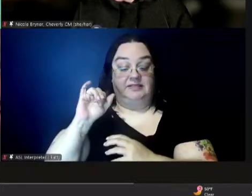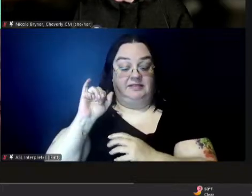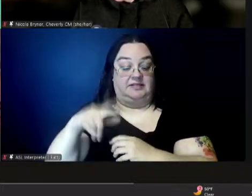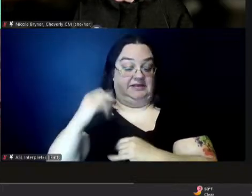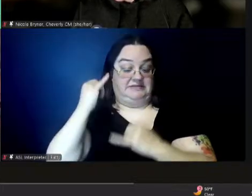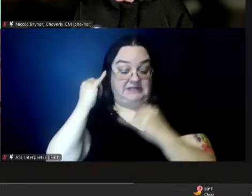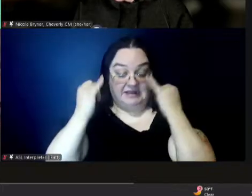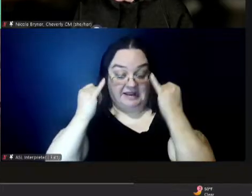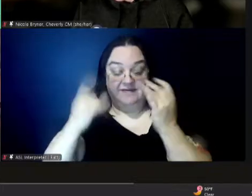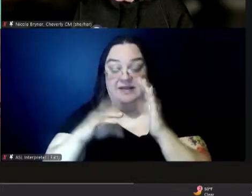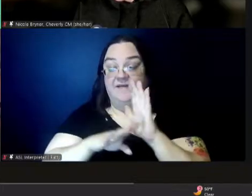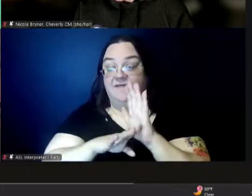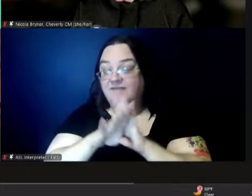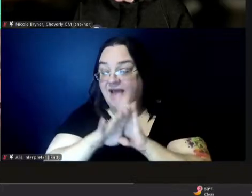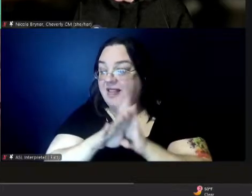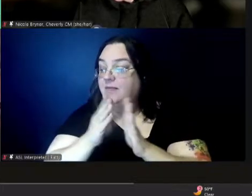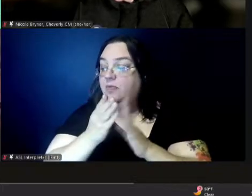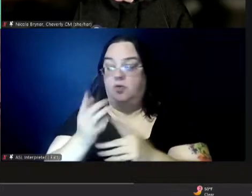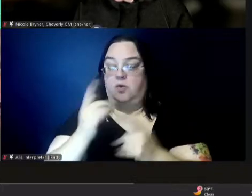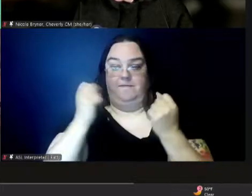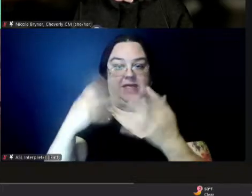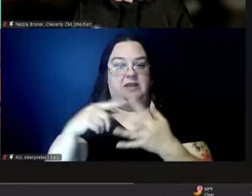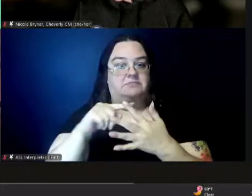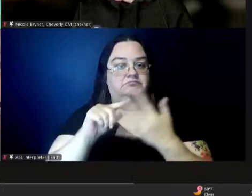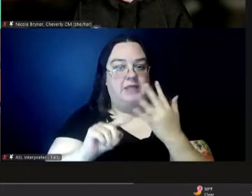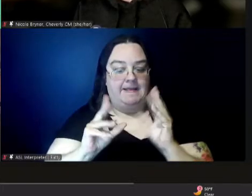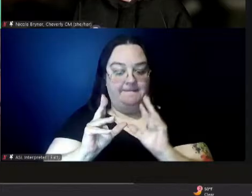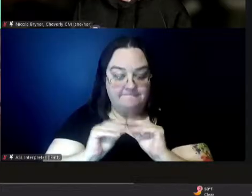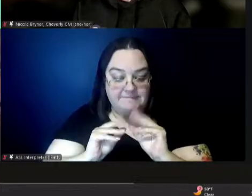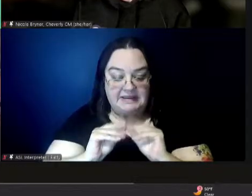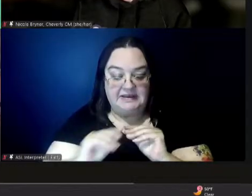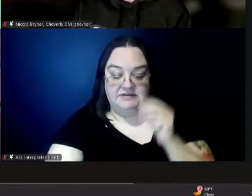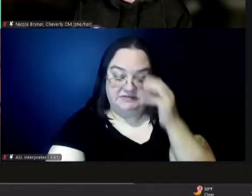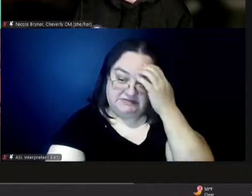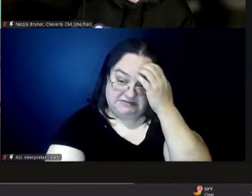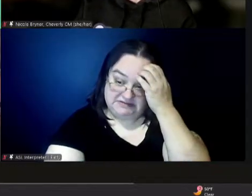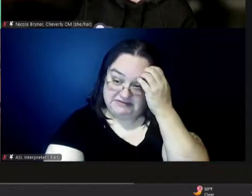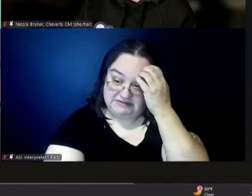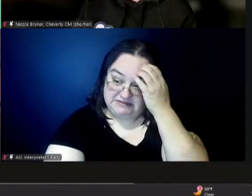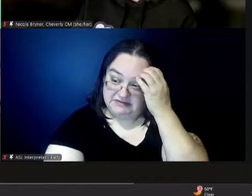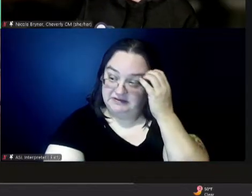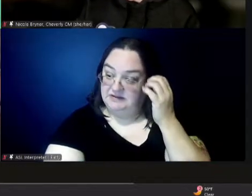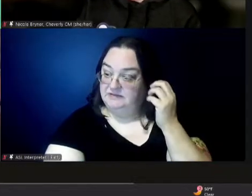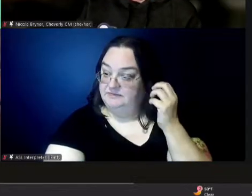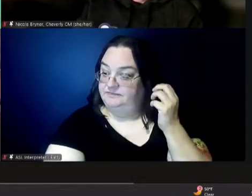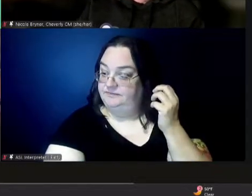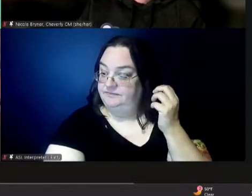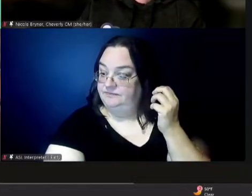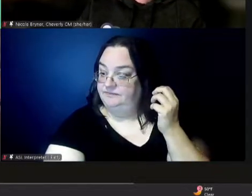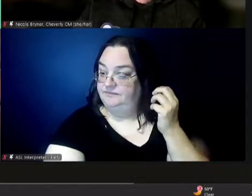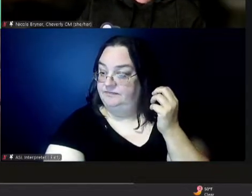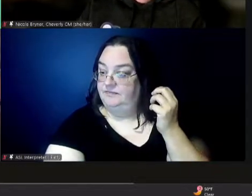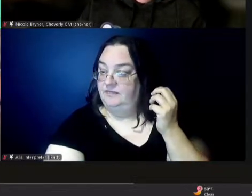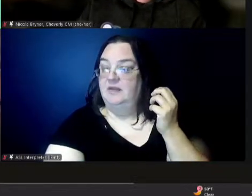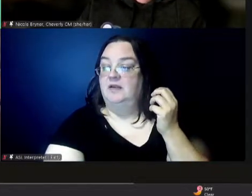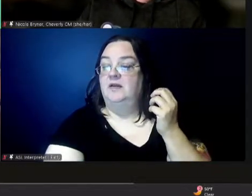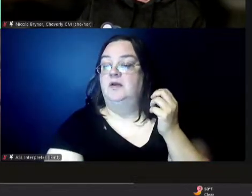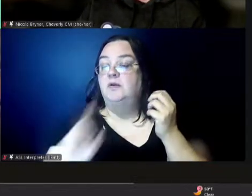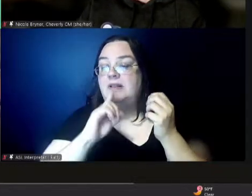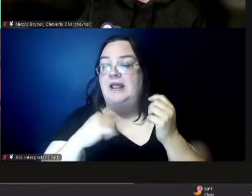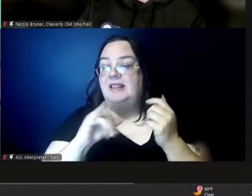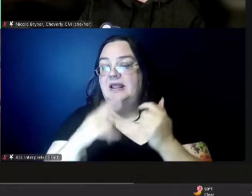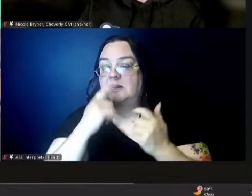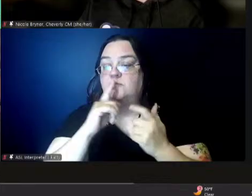of meetings, and we really had quite a nice response at Cheverly Day of